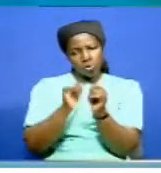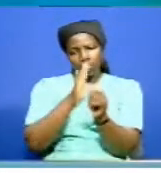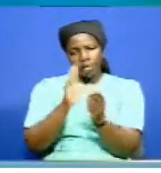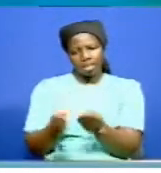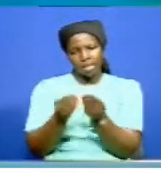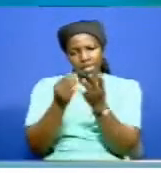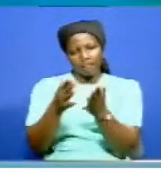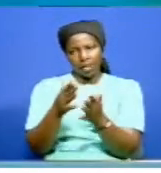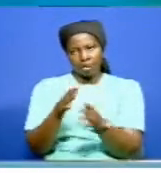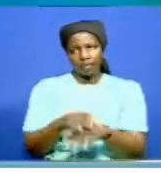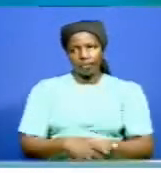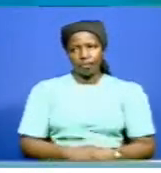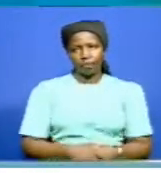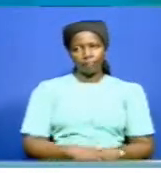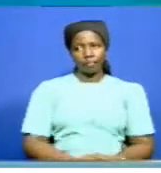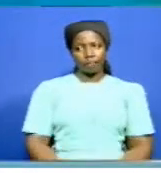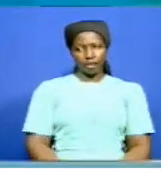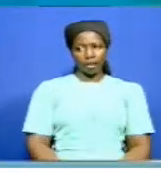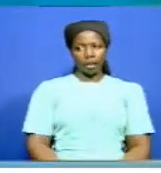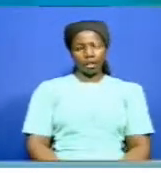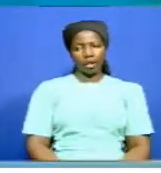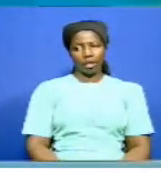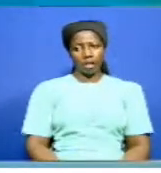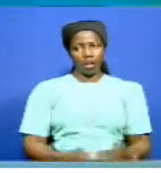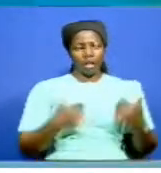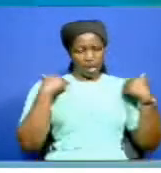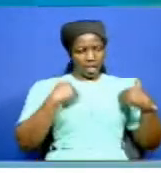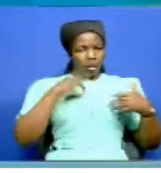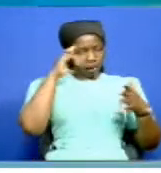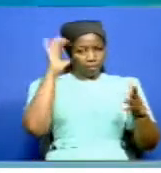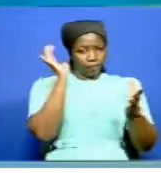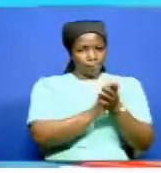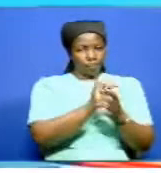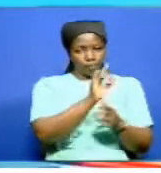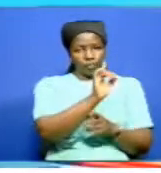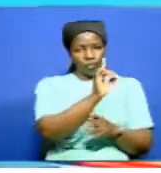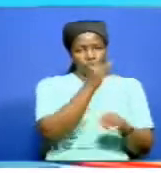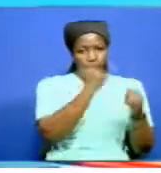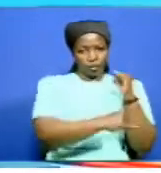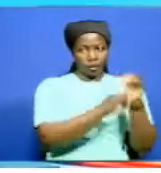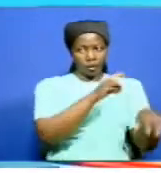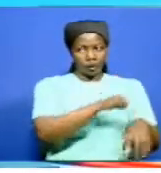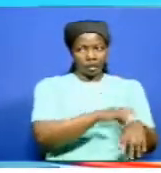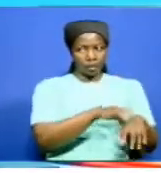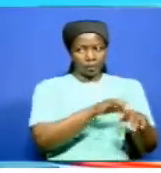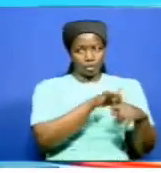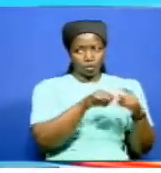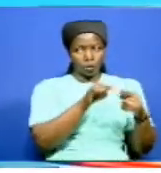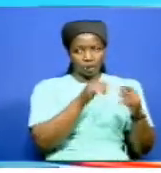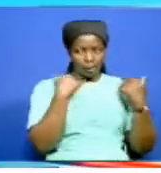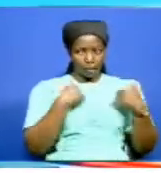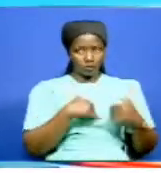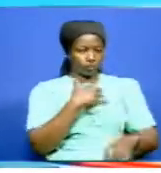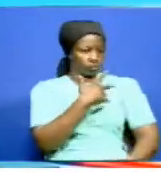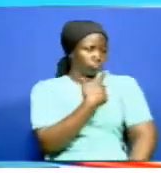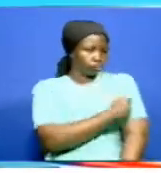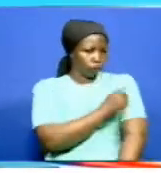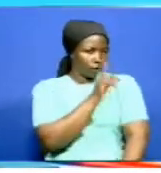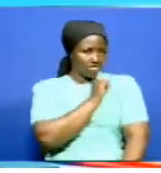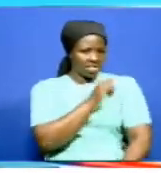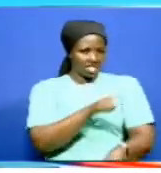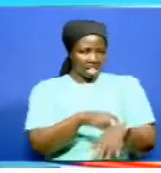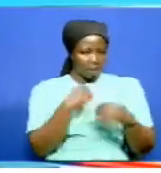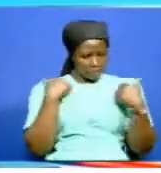regard. Yeah. And I believe the last time I had a vaccine was when I was a baby. So actually I can't